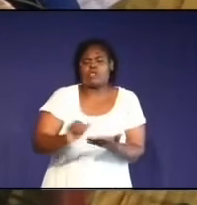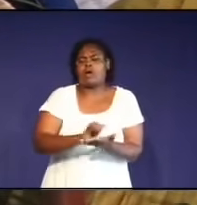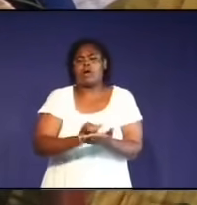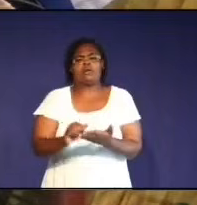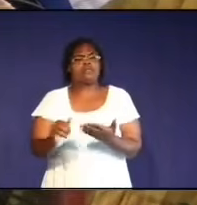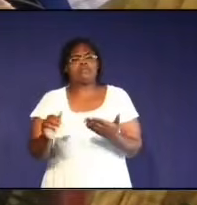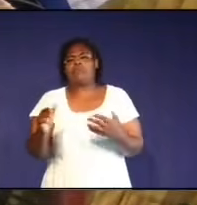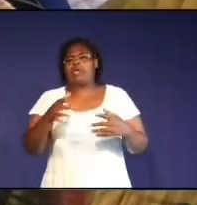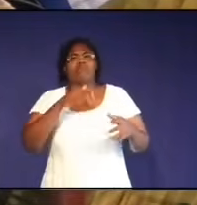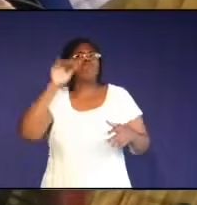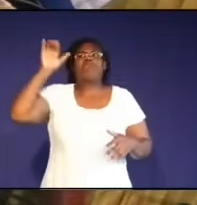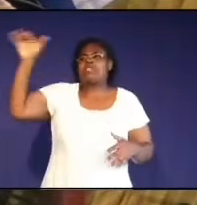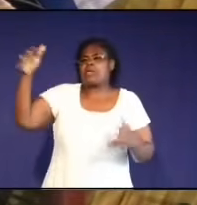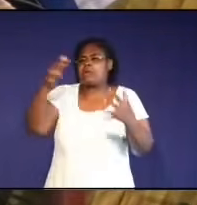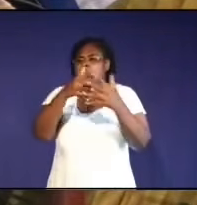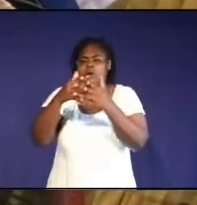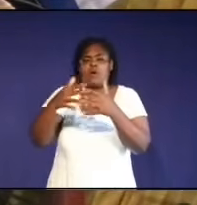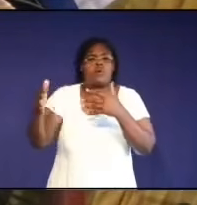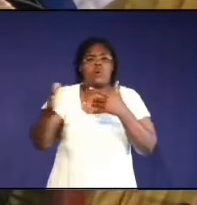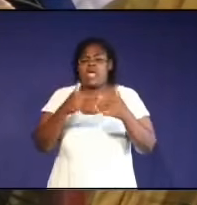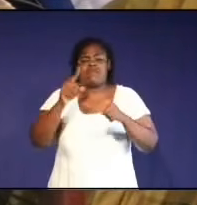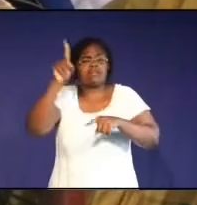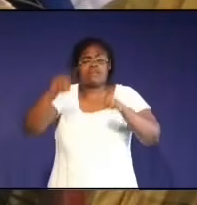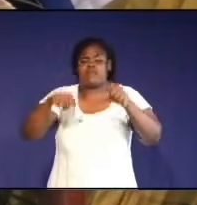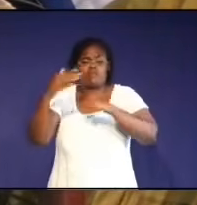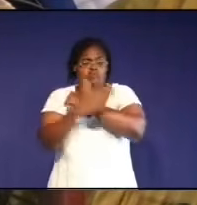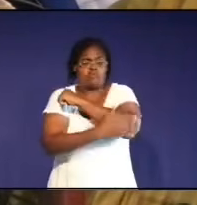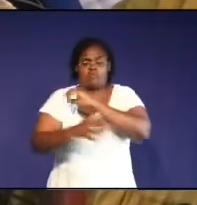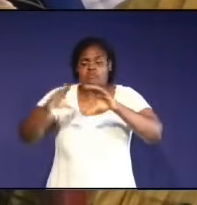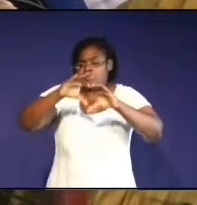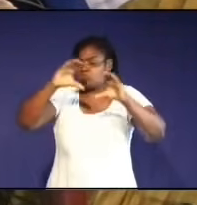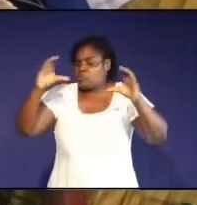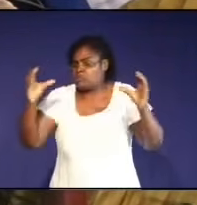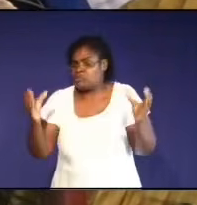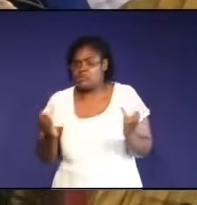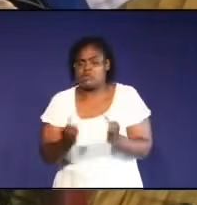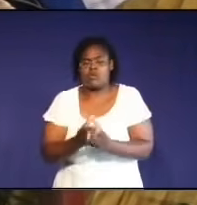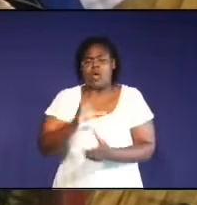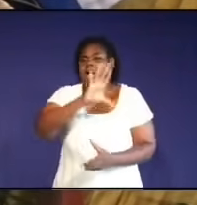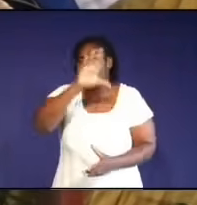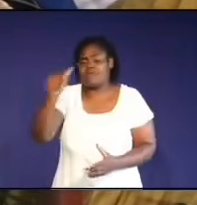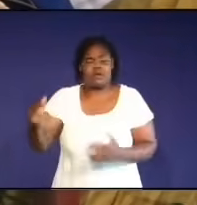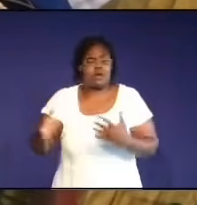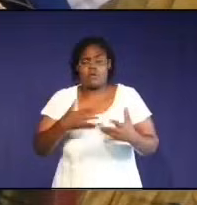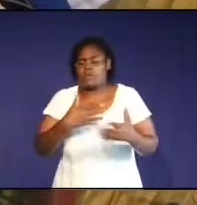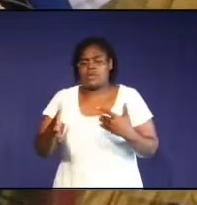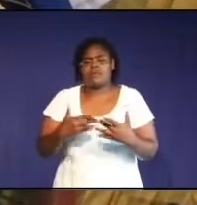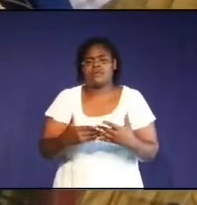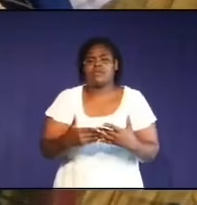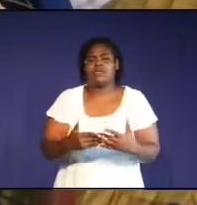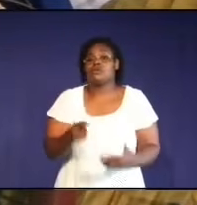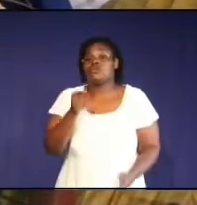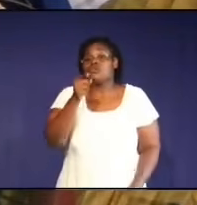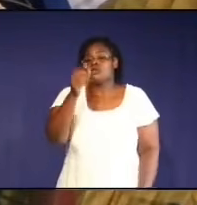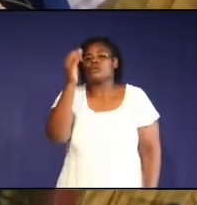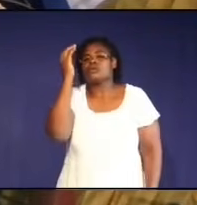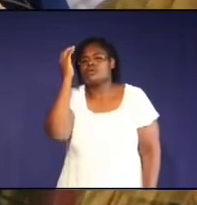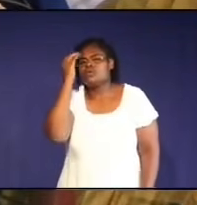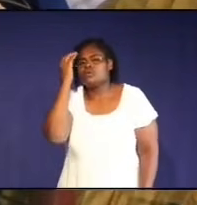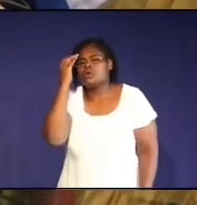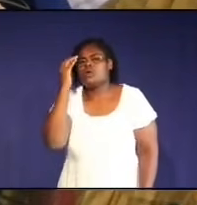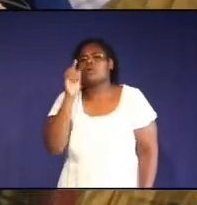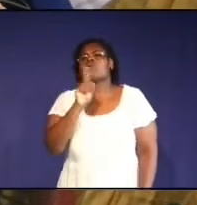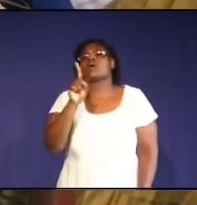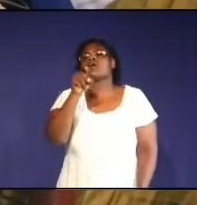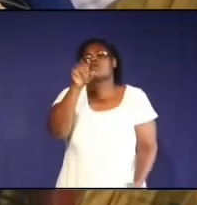or Washington, D.C. or Australia or Ghana or wherever. You know where you